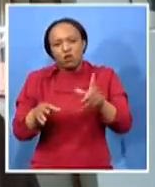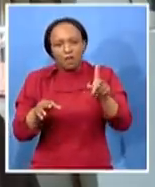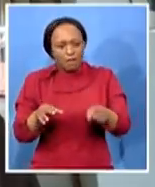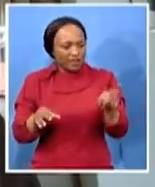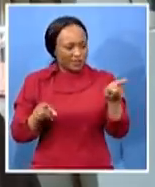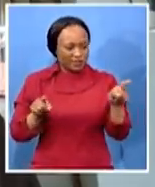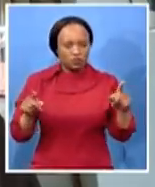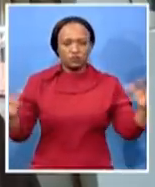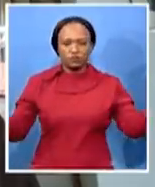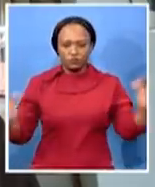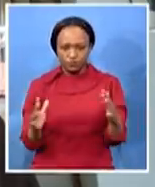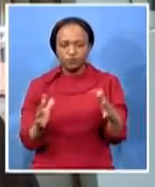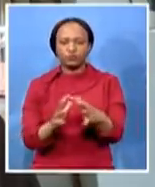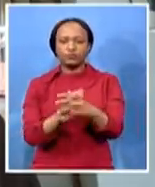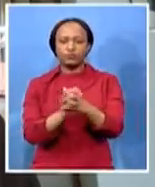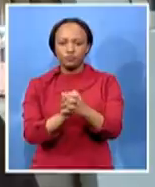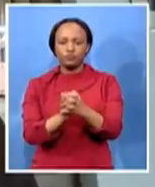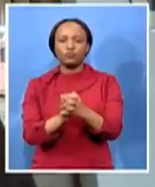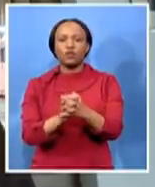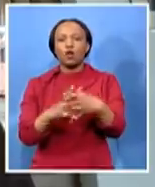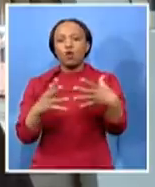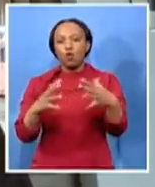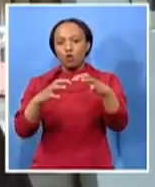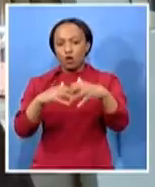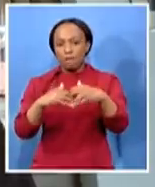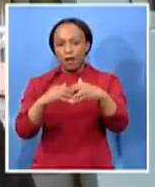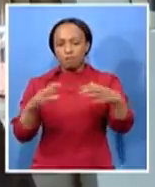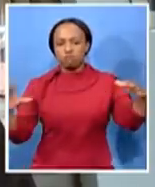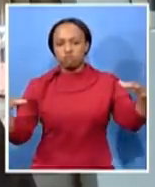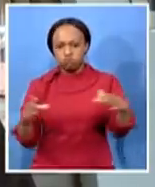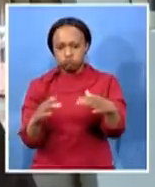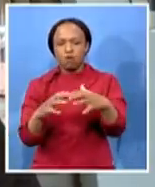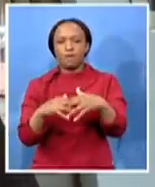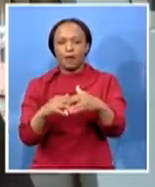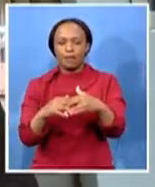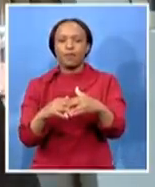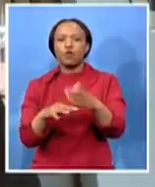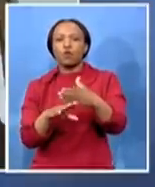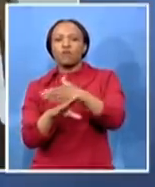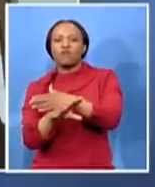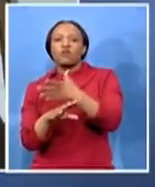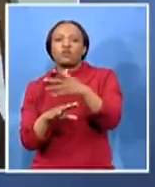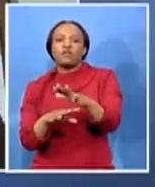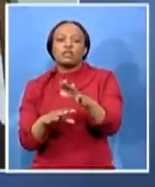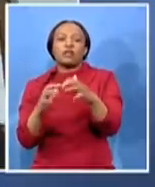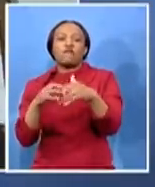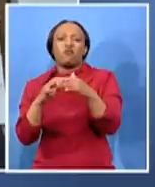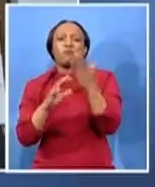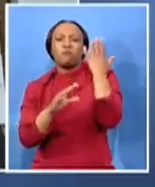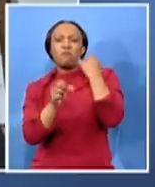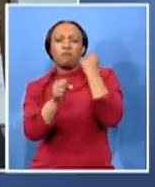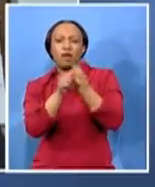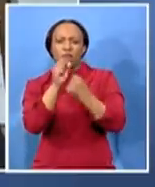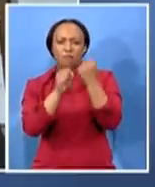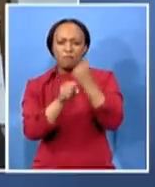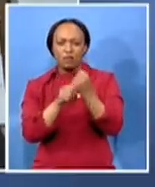a united democratic front as it was formed yesteryears. Prof, my apologies because we're online.